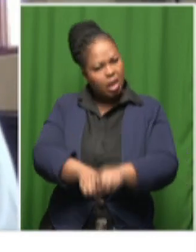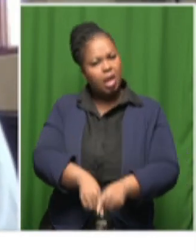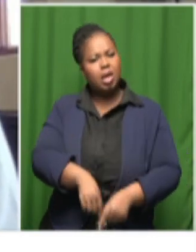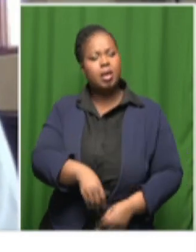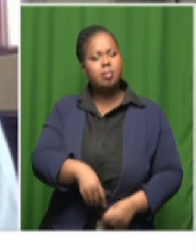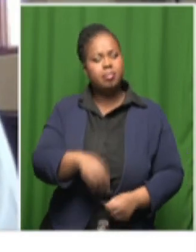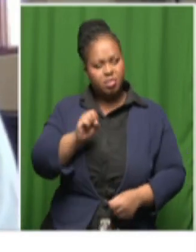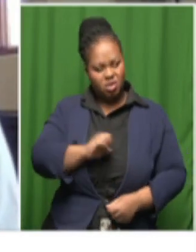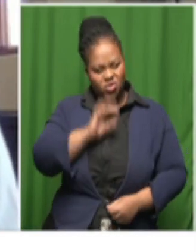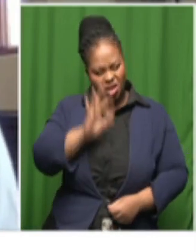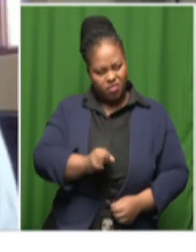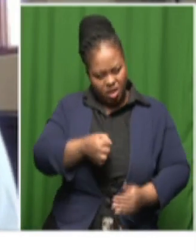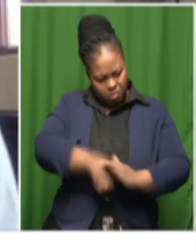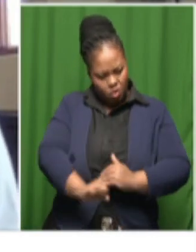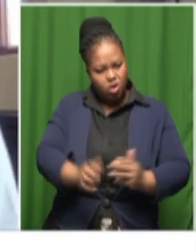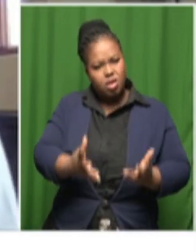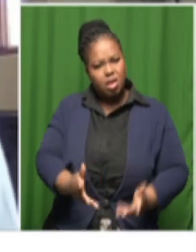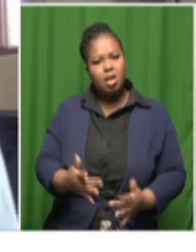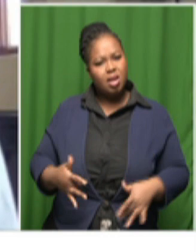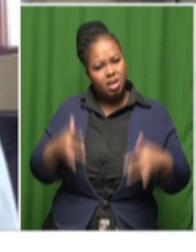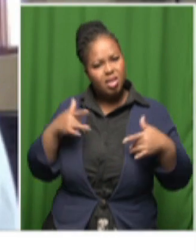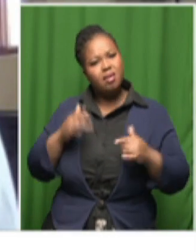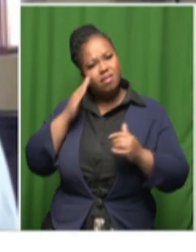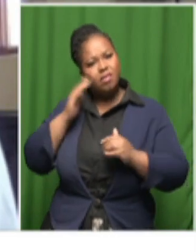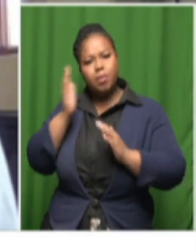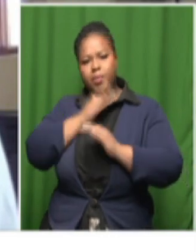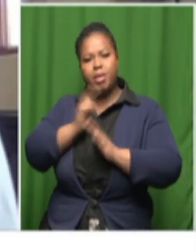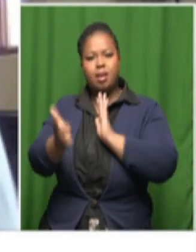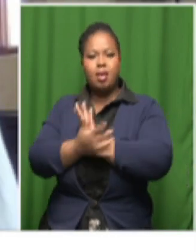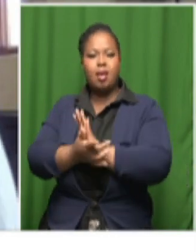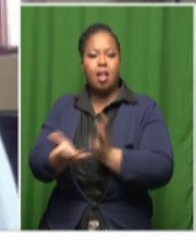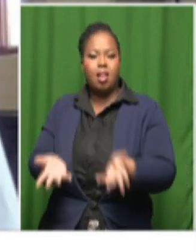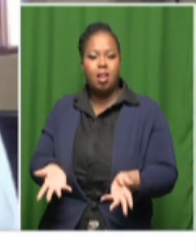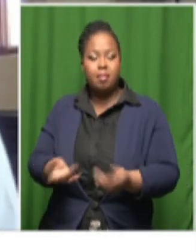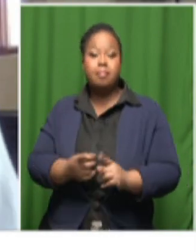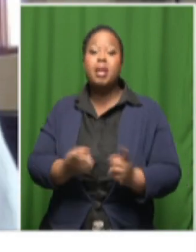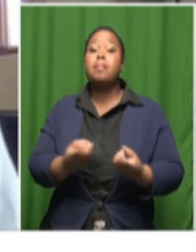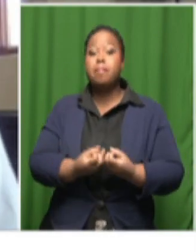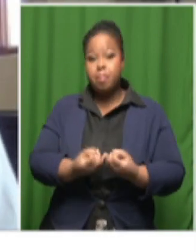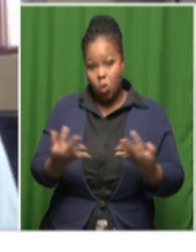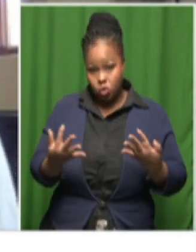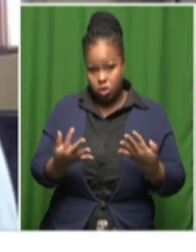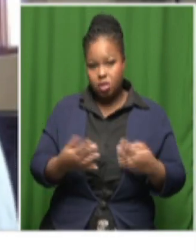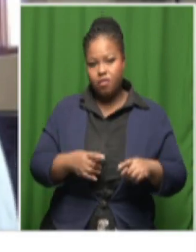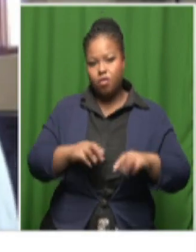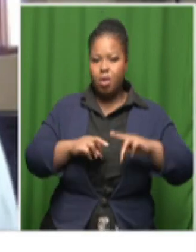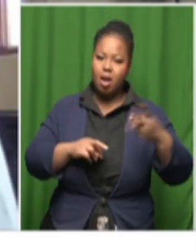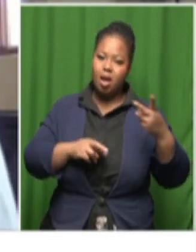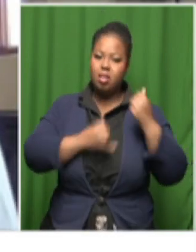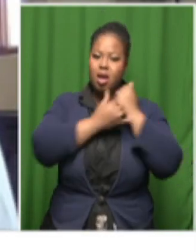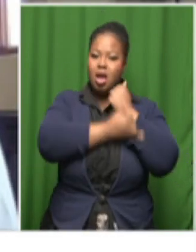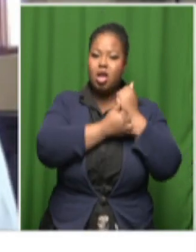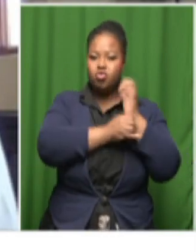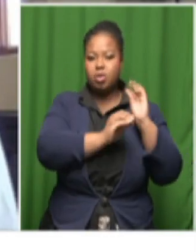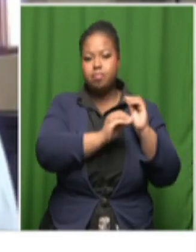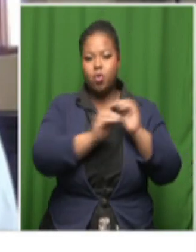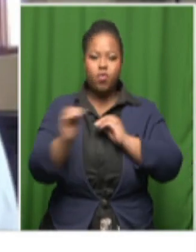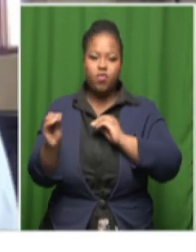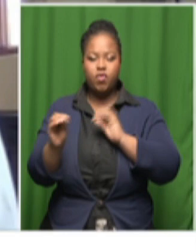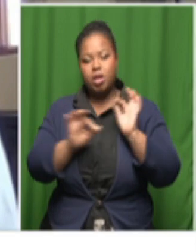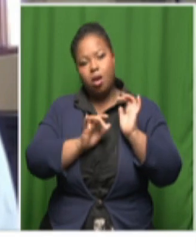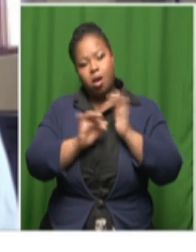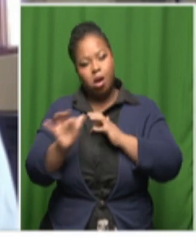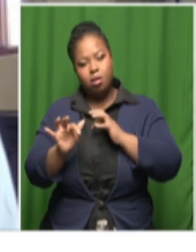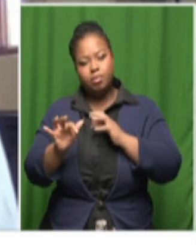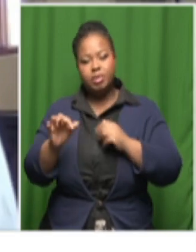foreign nationals. But one element of the issue is that you have many migrants living in the city, very precarious conditions.